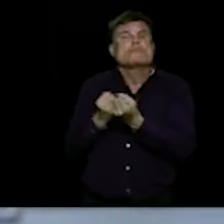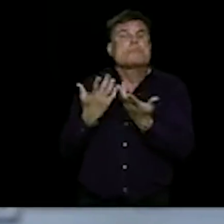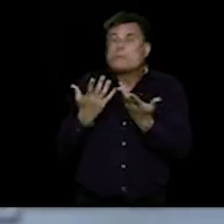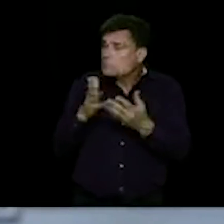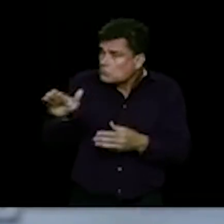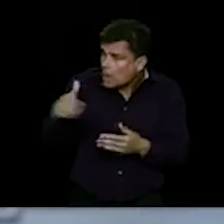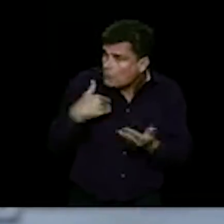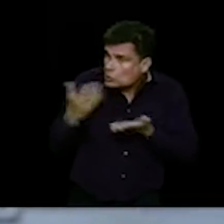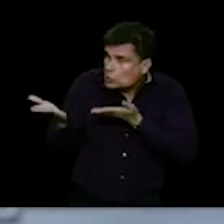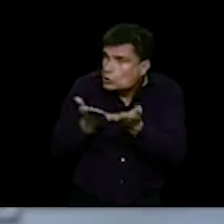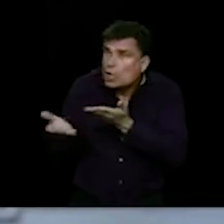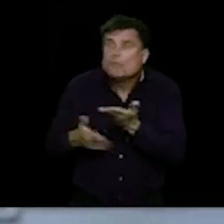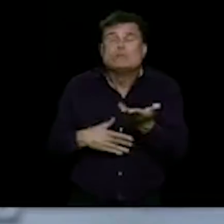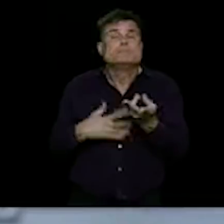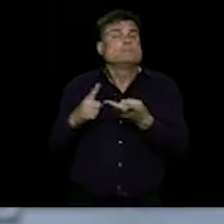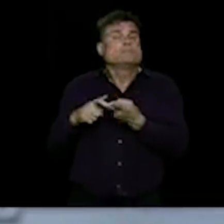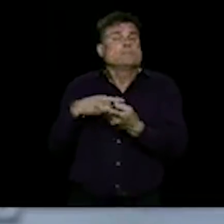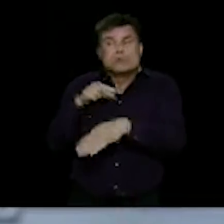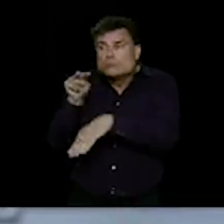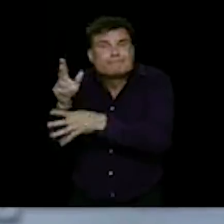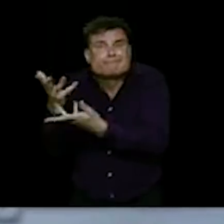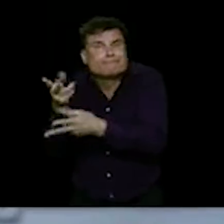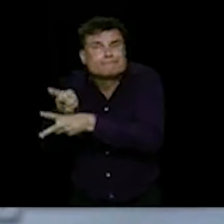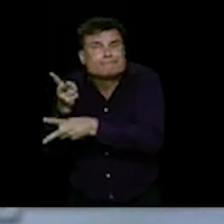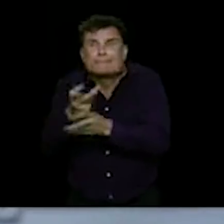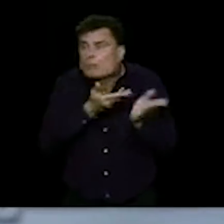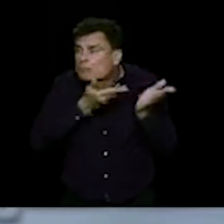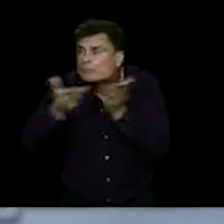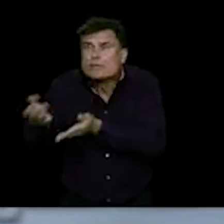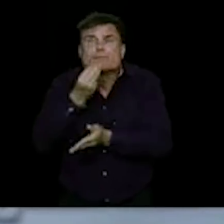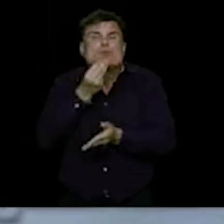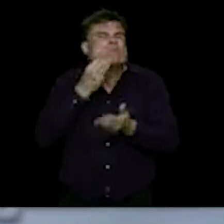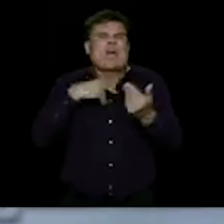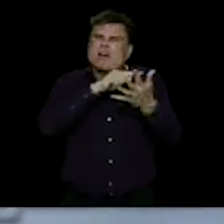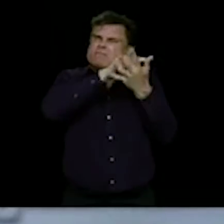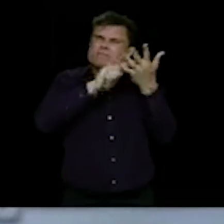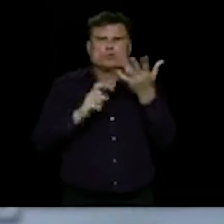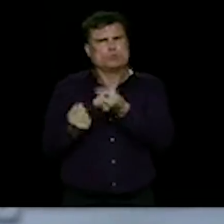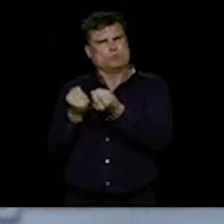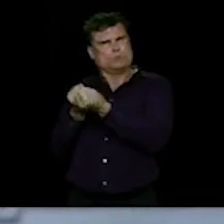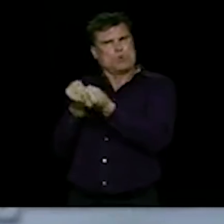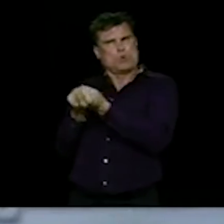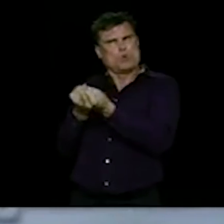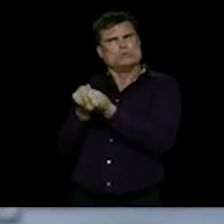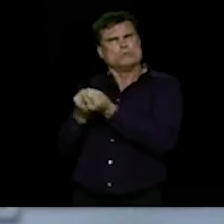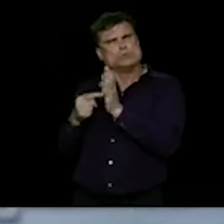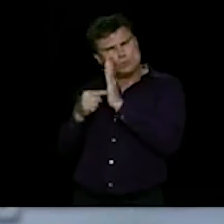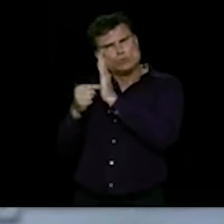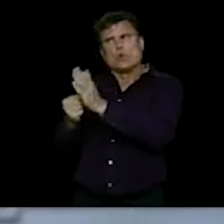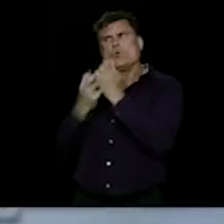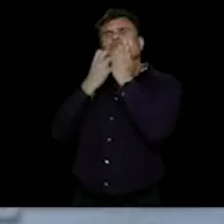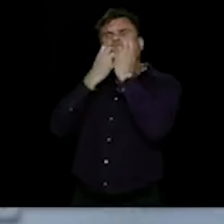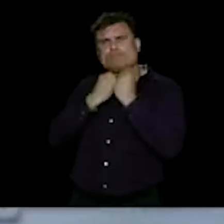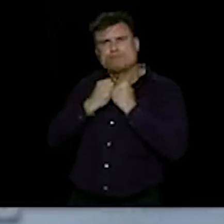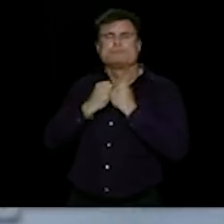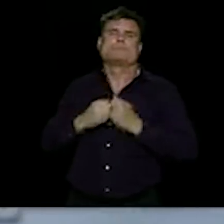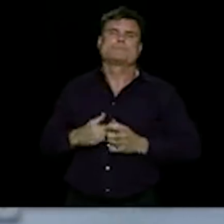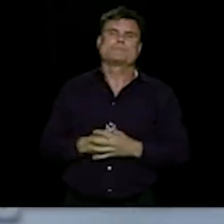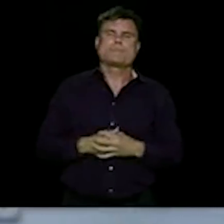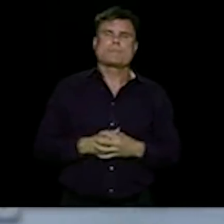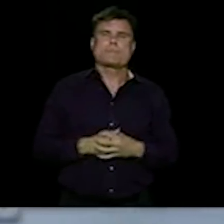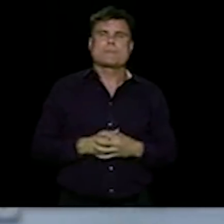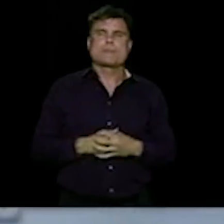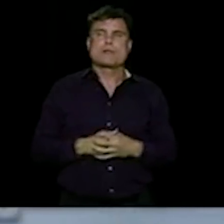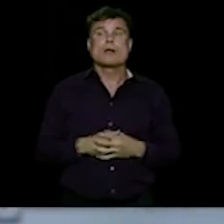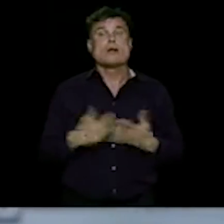need. This virus does not discriminate. We are all being affected by it, all of us, both here in BC, in Canada,